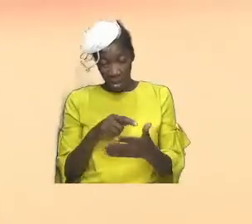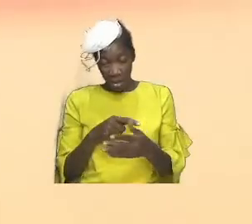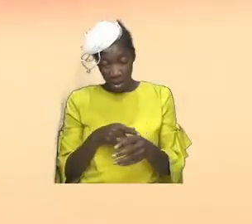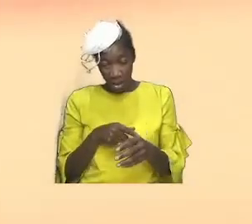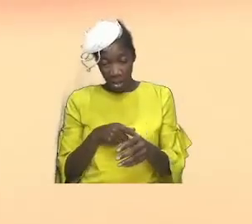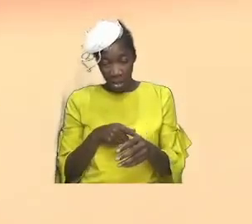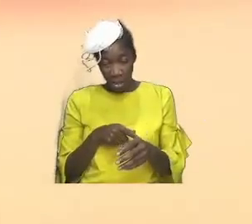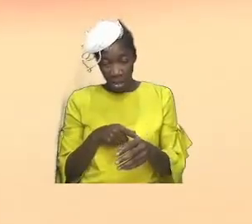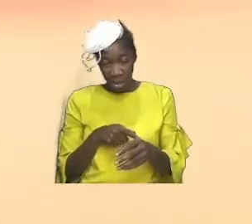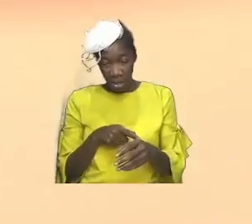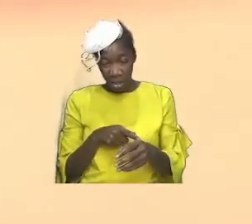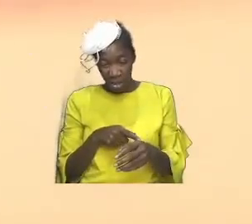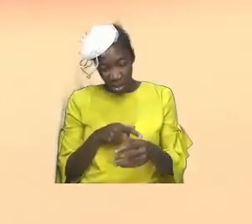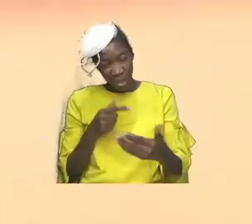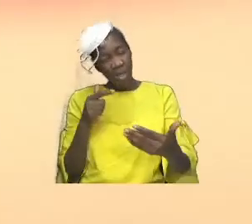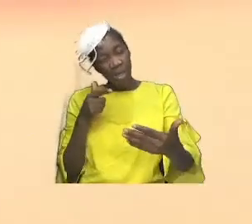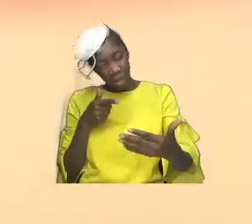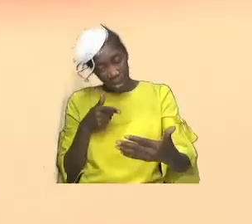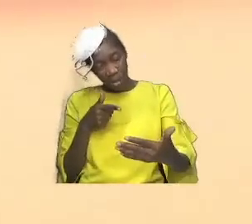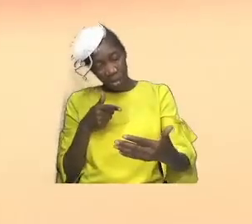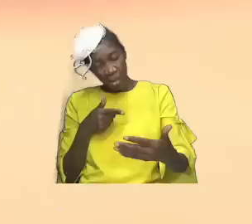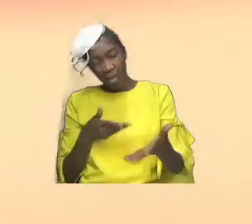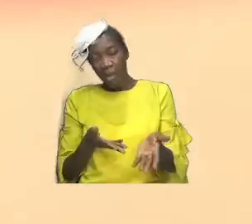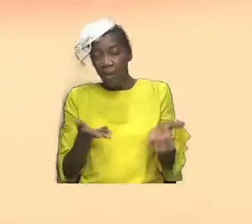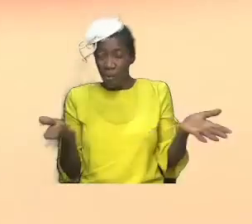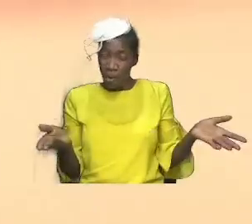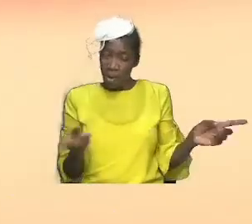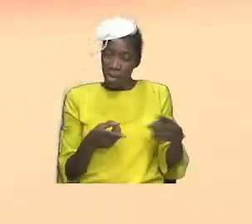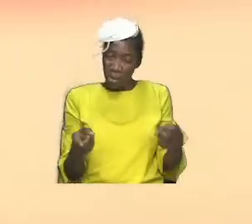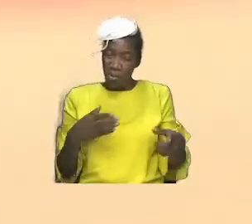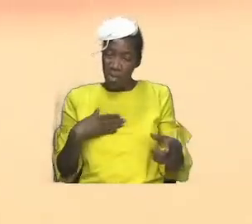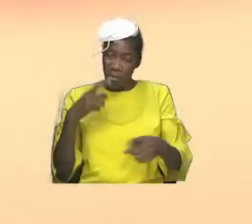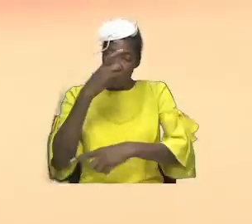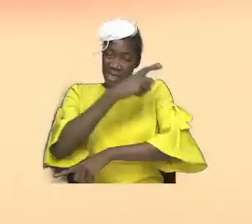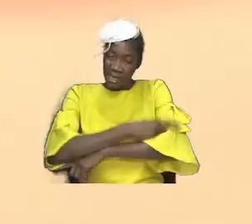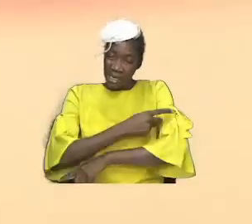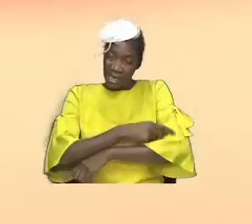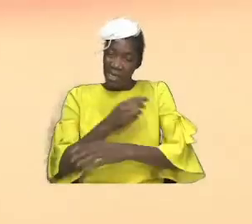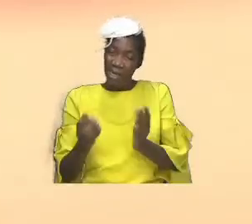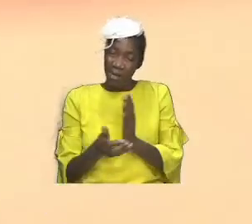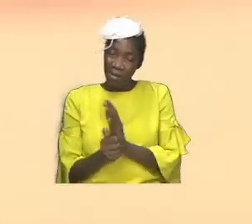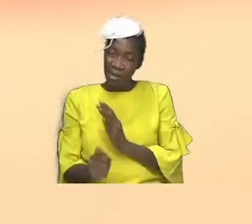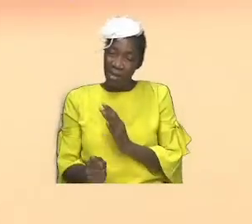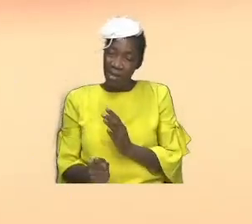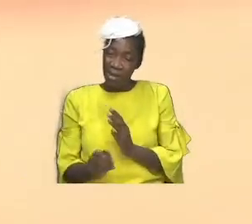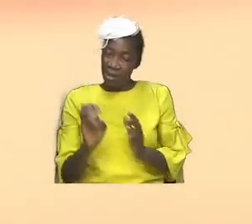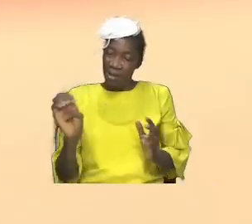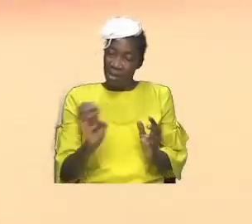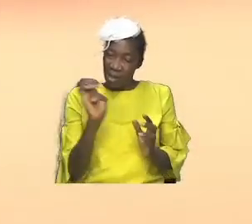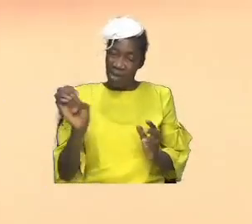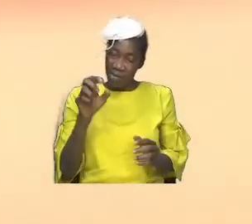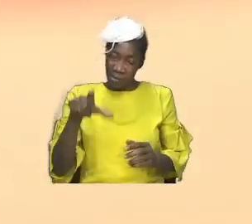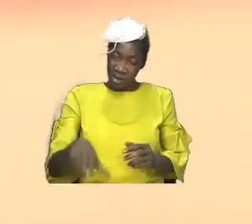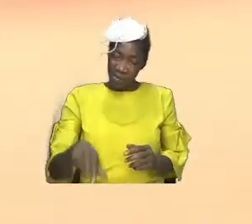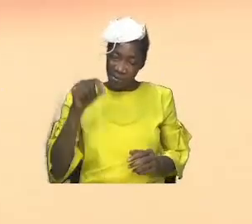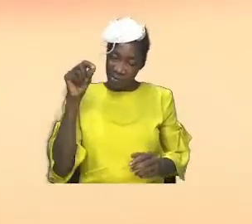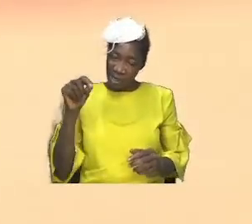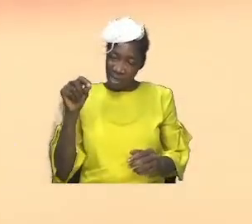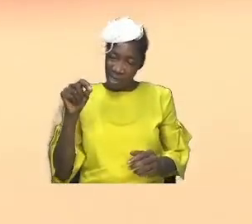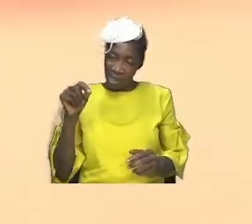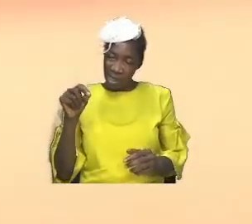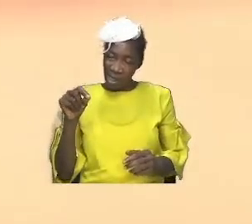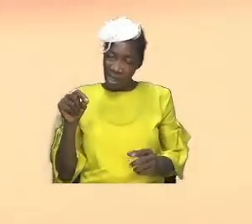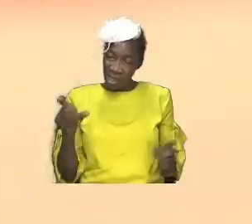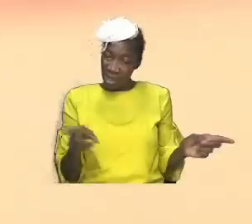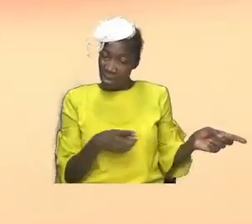I do with my day, what I do with my talents, whatever it is that I find that I am talented or gifted